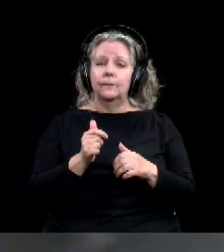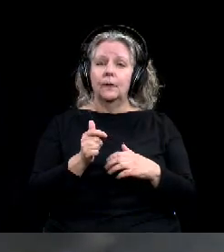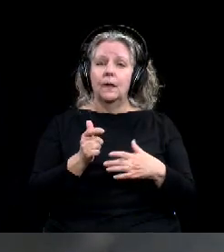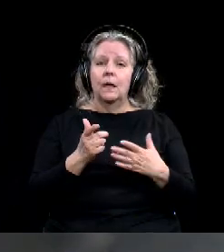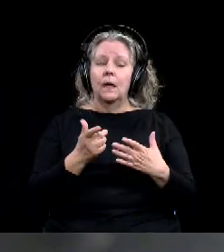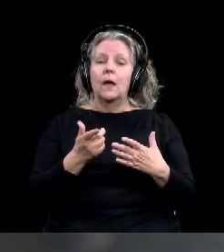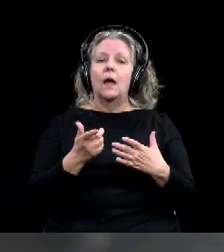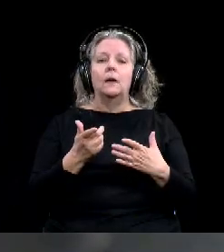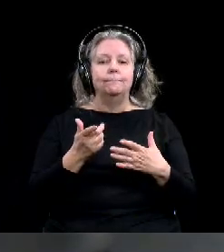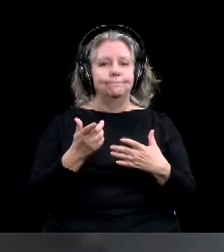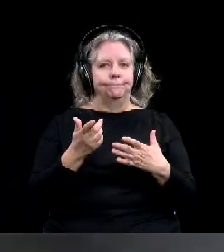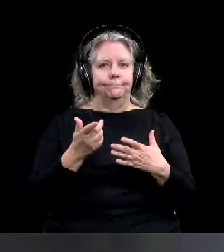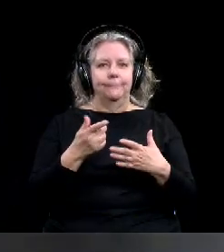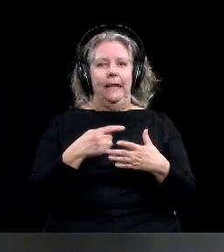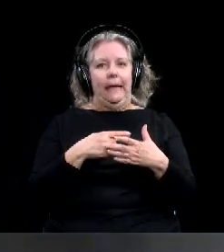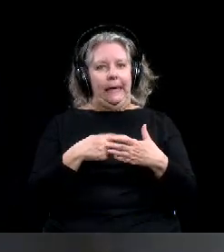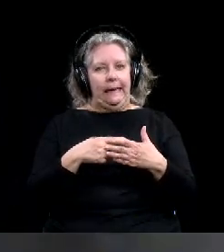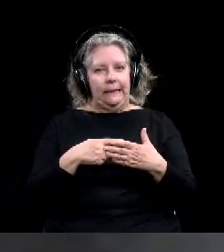weekend. I